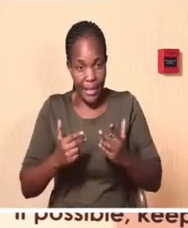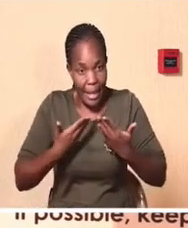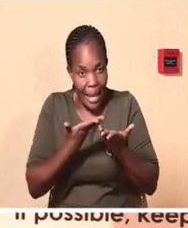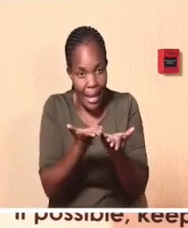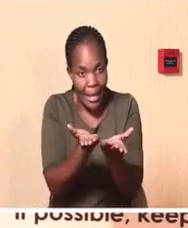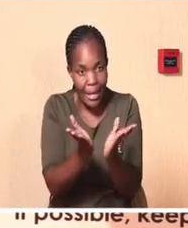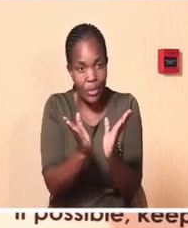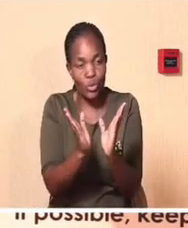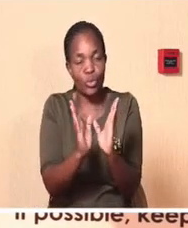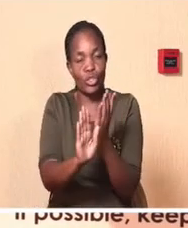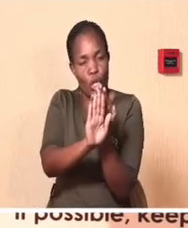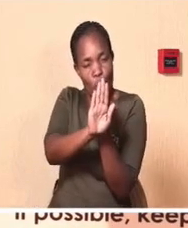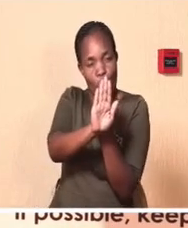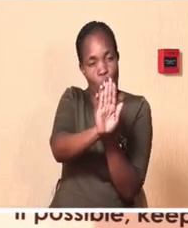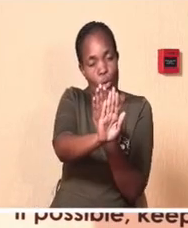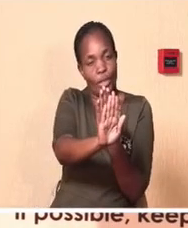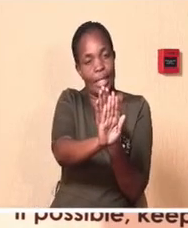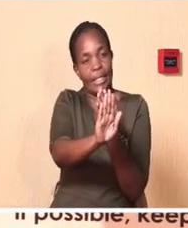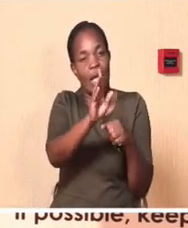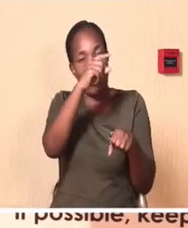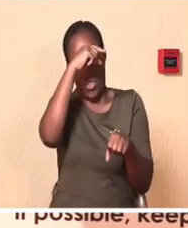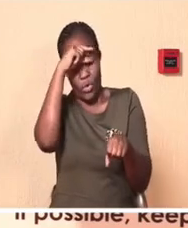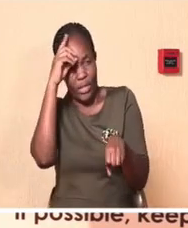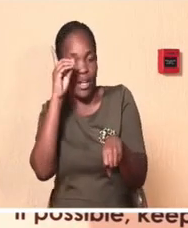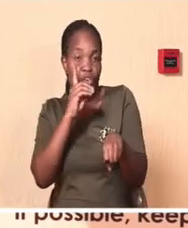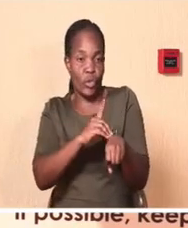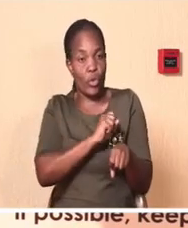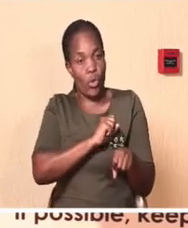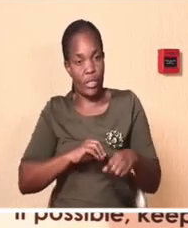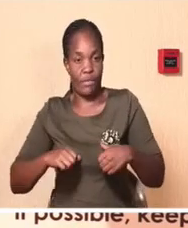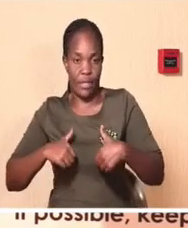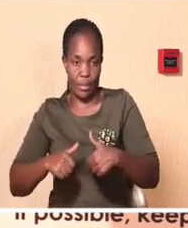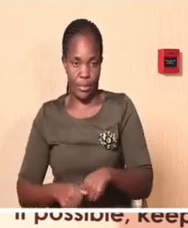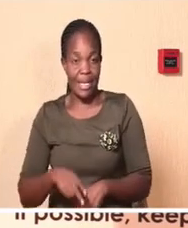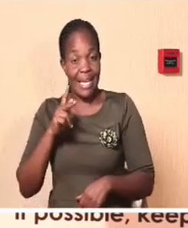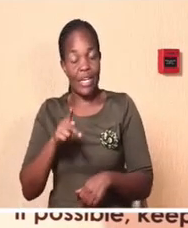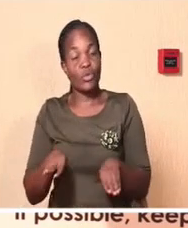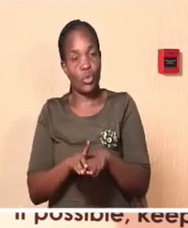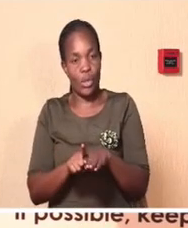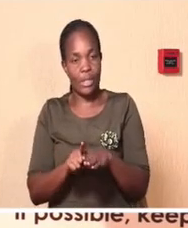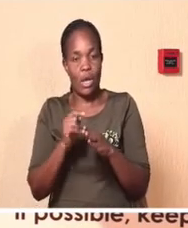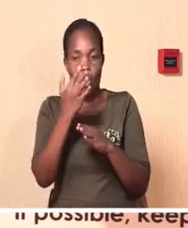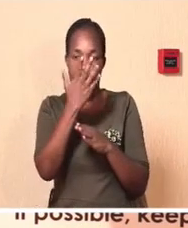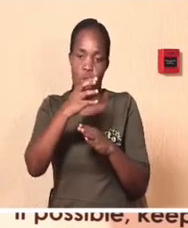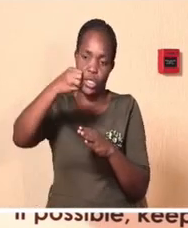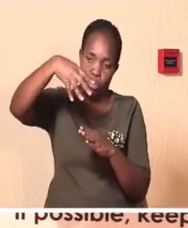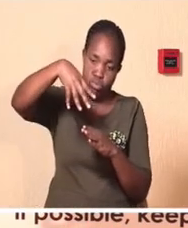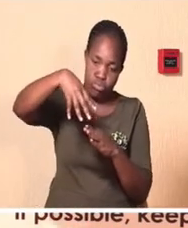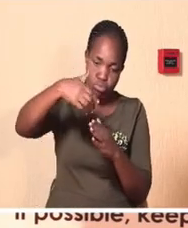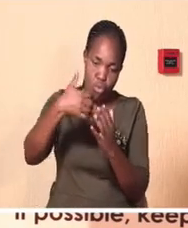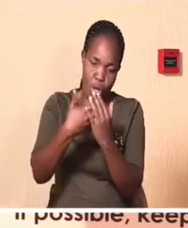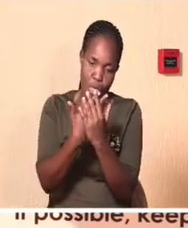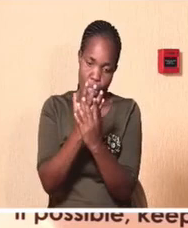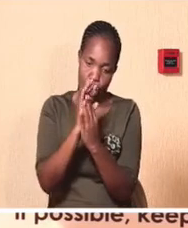protect the health worker. And we do this if we would wash our hands with soap and running water, or